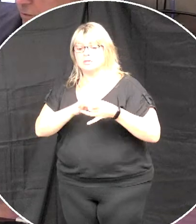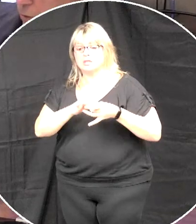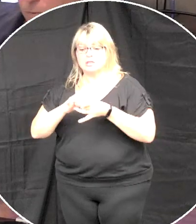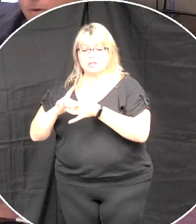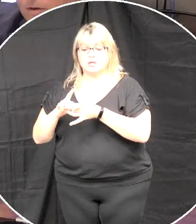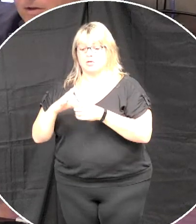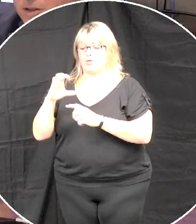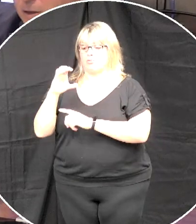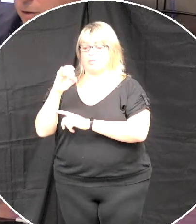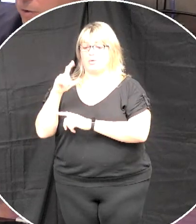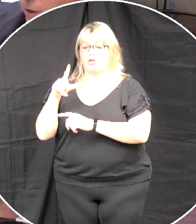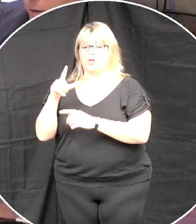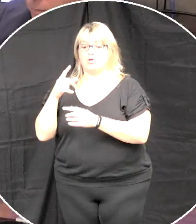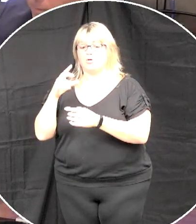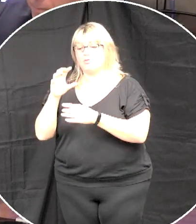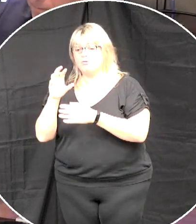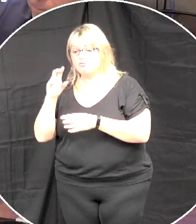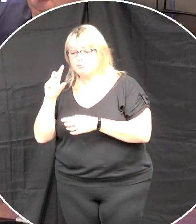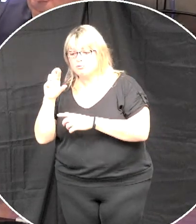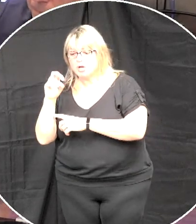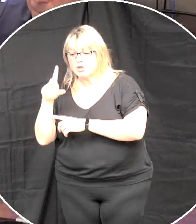screening vulnerable sector check.